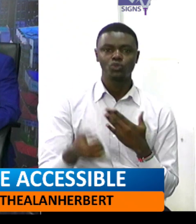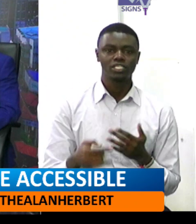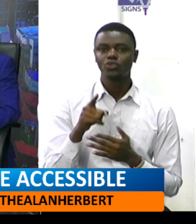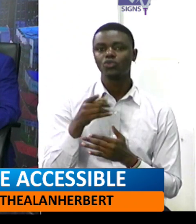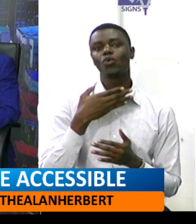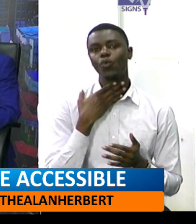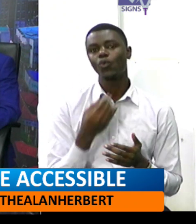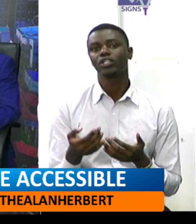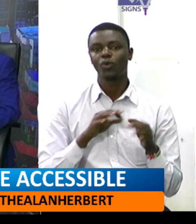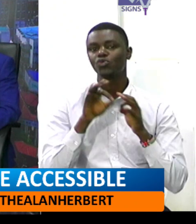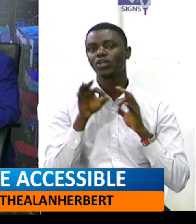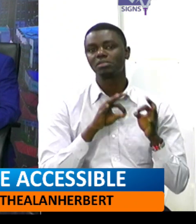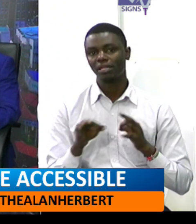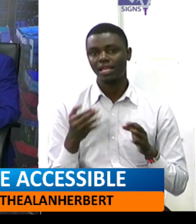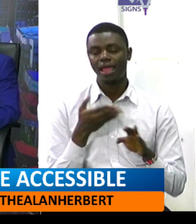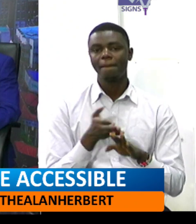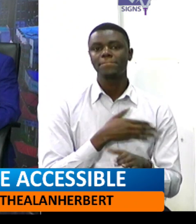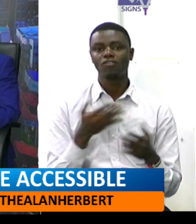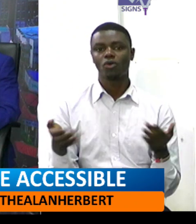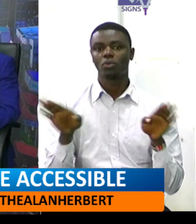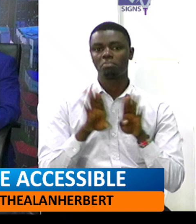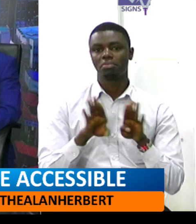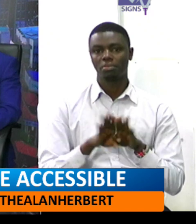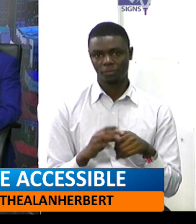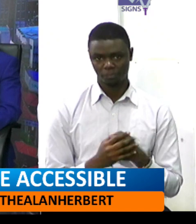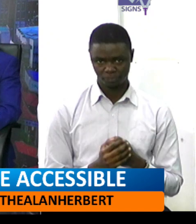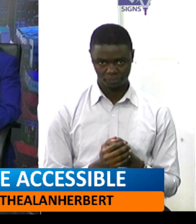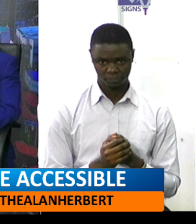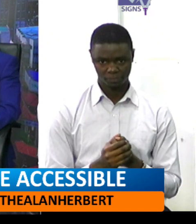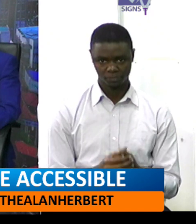would want to demystify before we come to the end of the conversation?